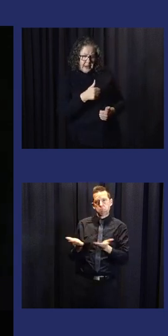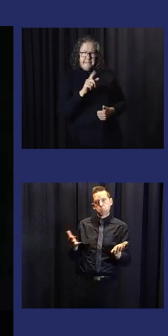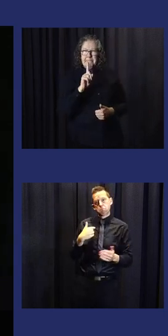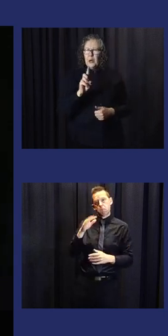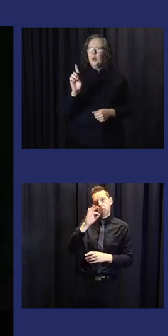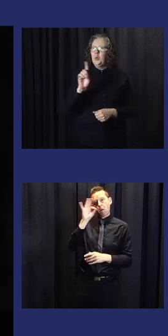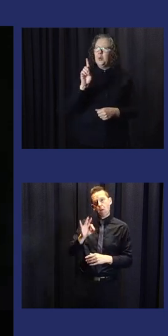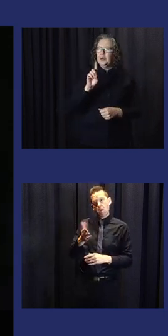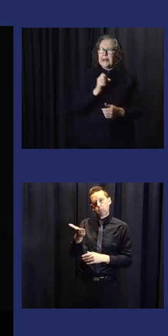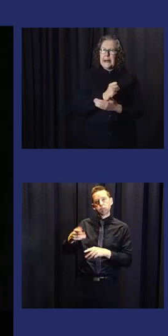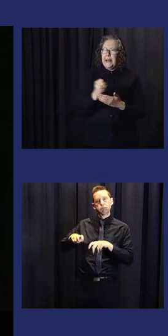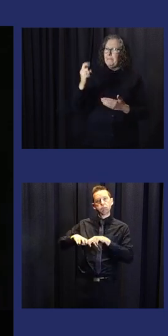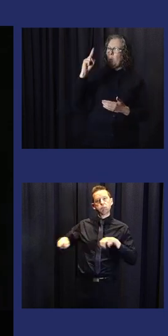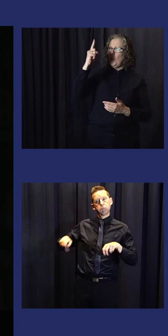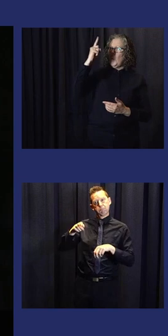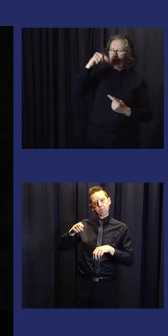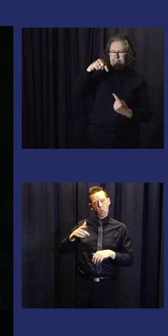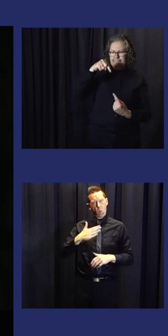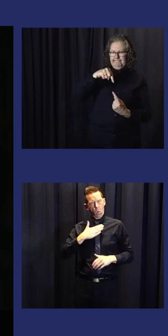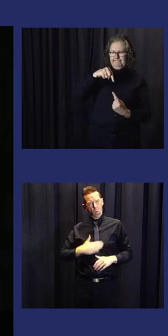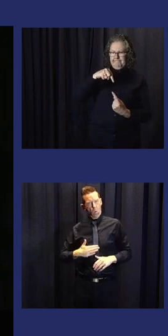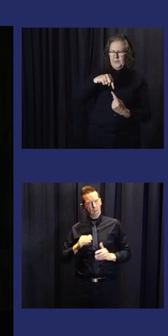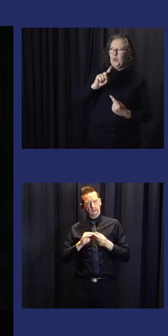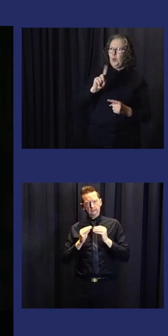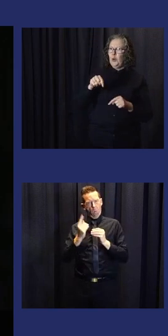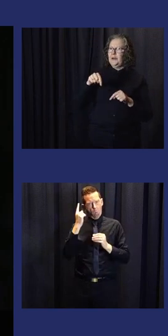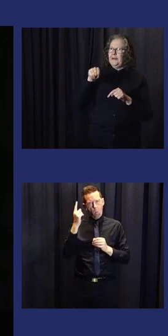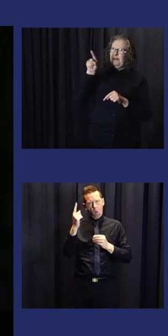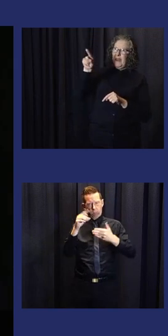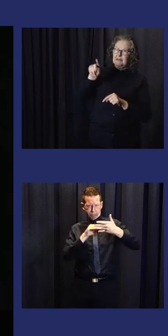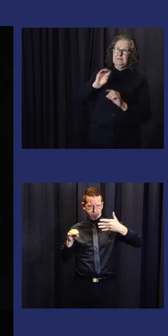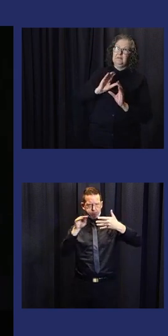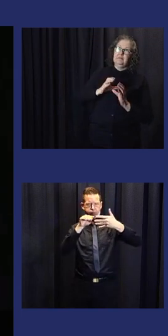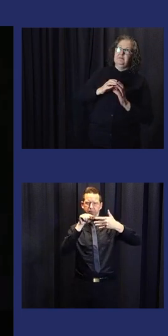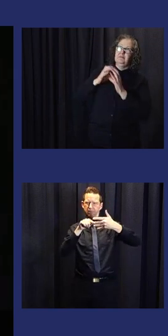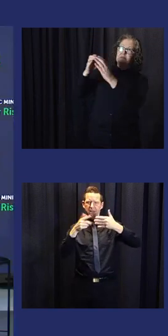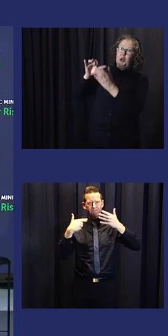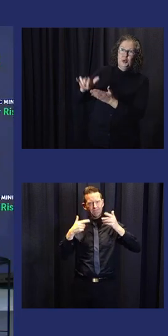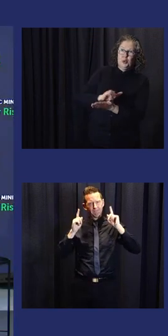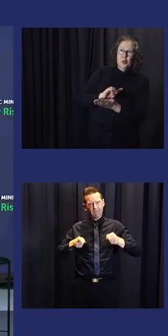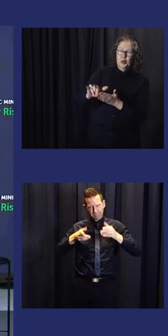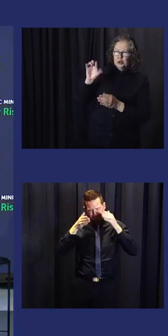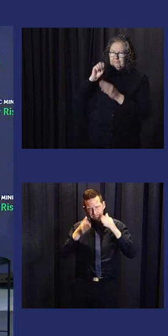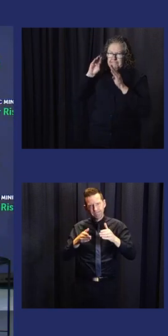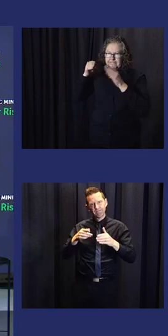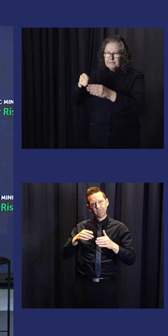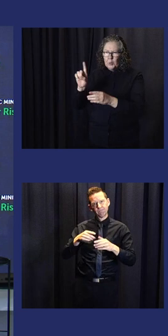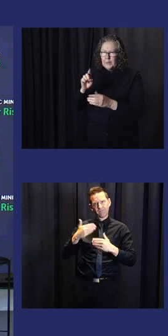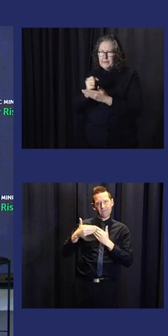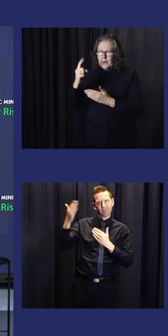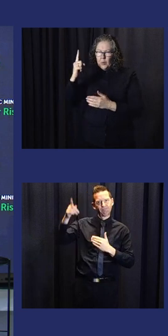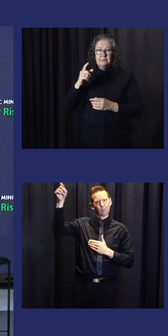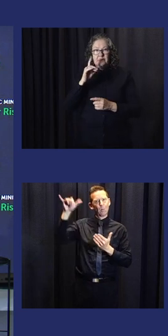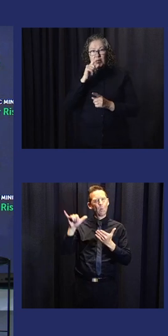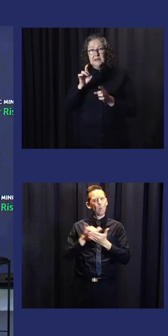for each of you about what this panel should focus on? Thank you. Great, thanks. Perhaps we could start with Sudirman and then